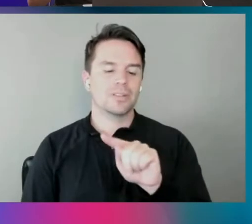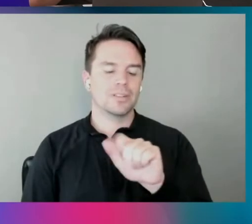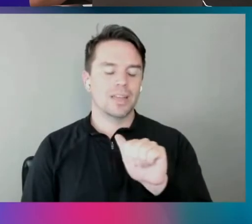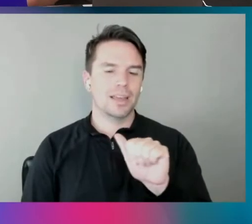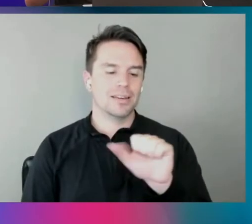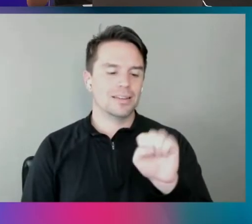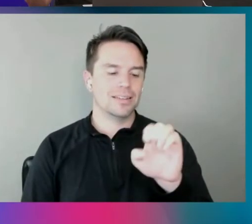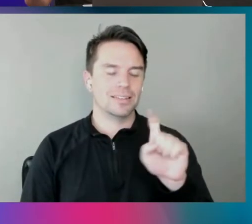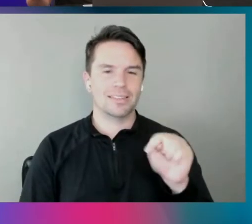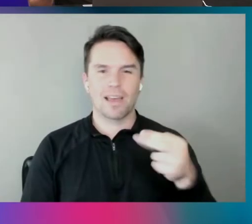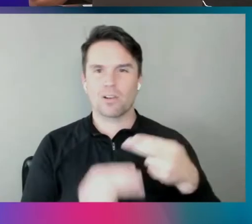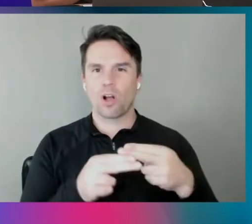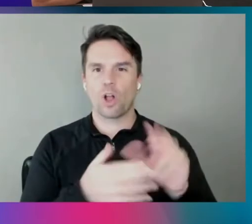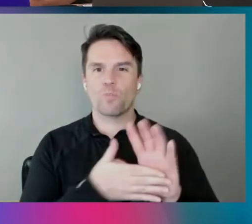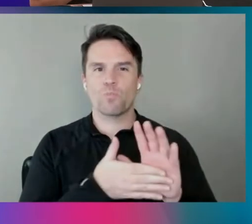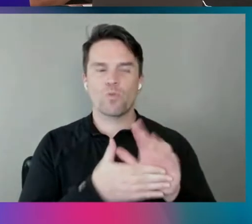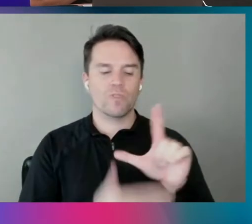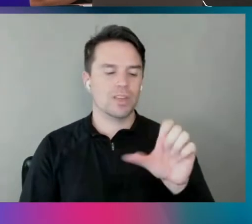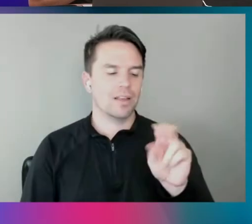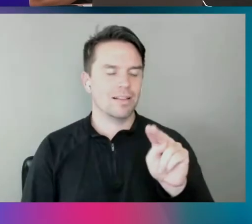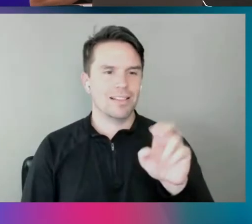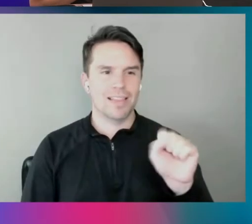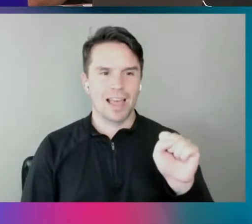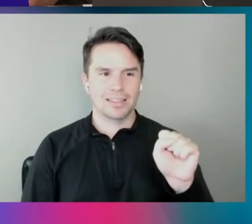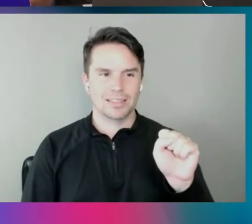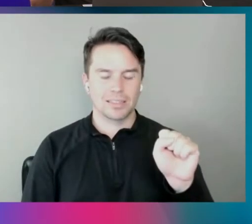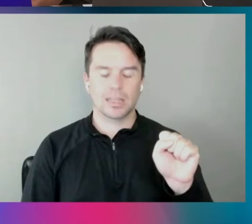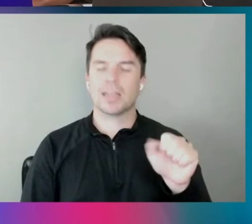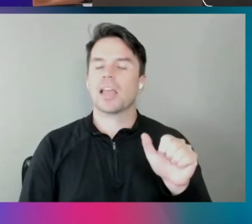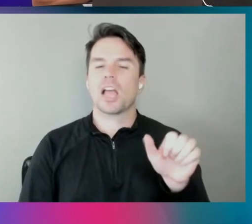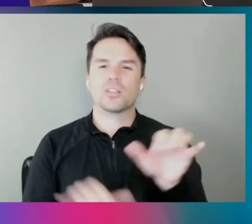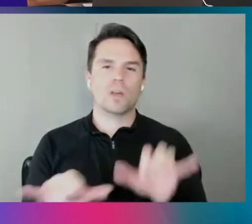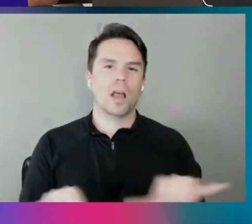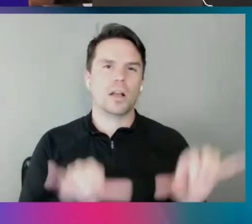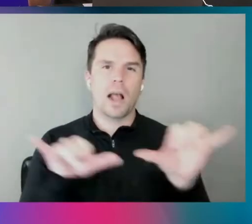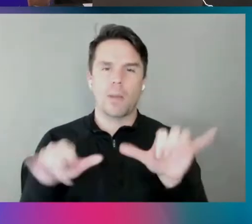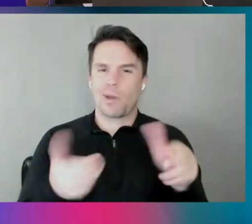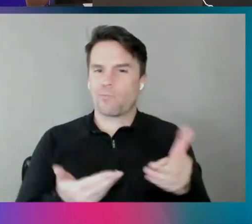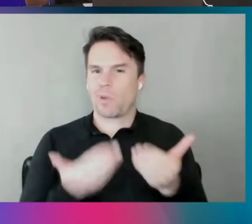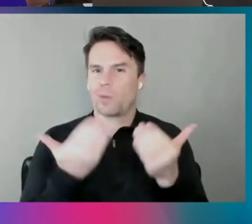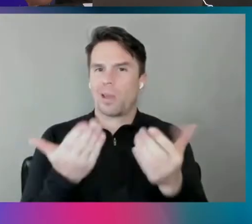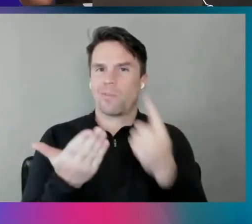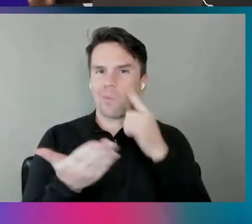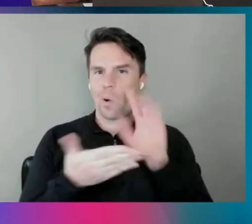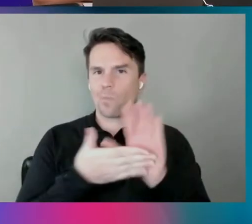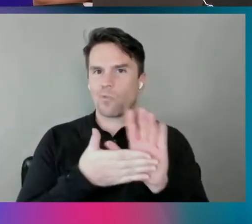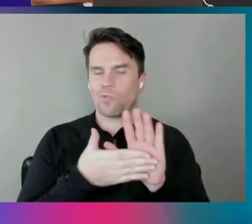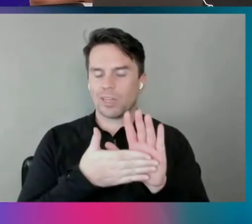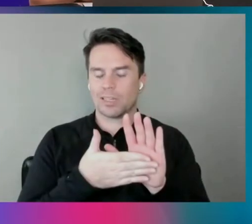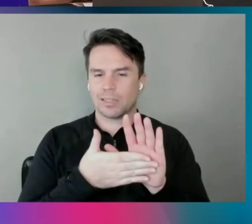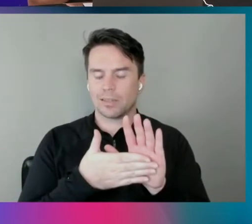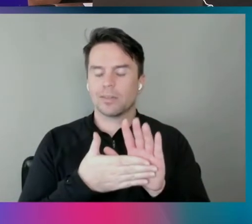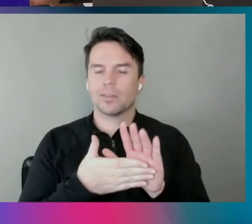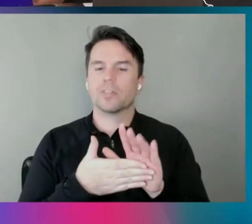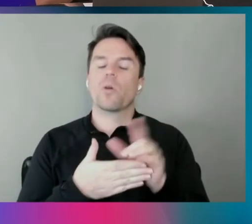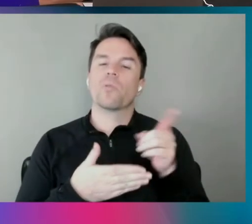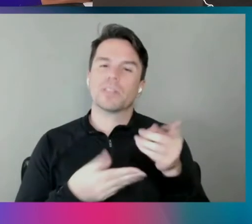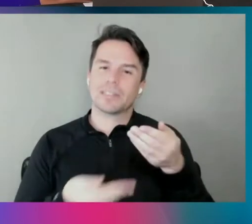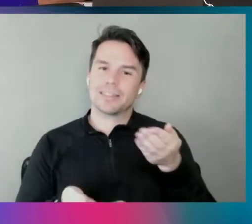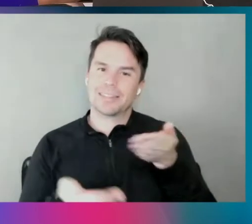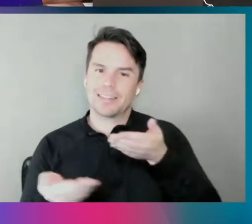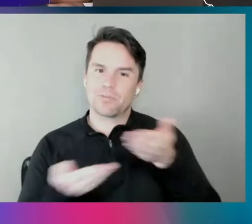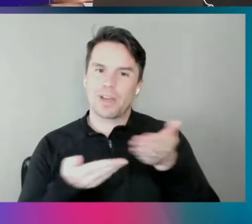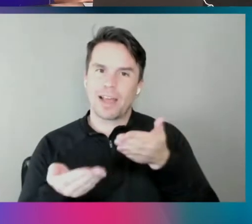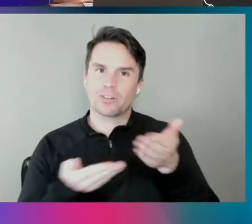is a common recommender evaluation data set just to understand how recommenders work. But it's interactions made by people